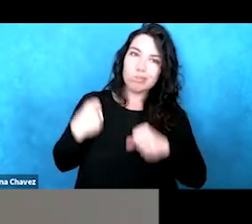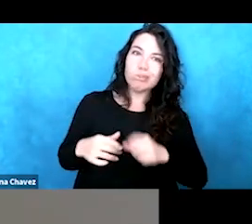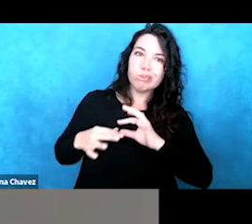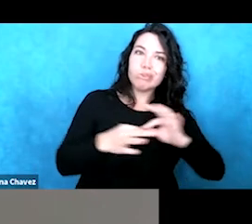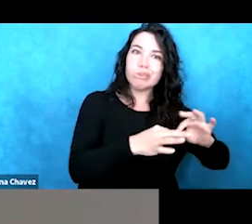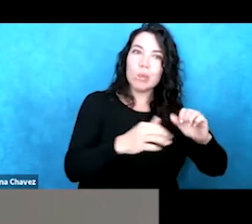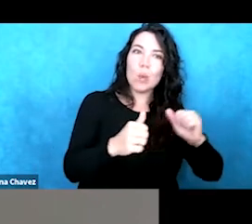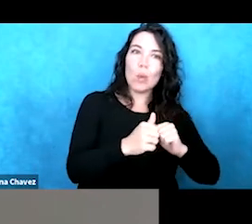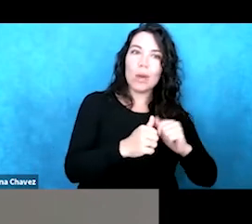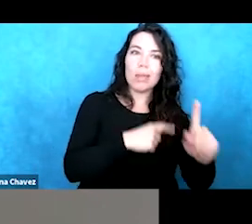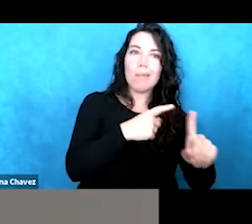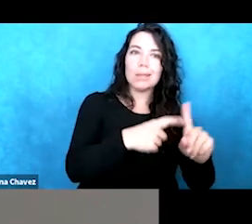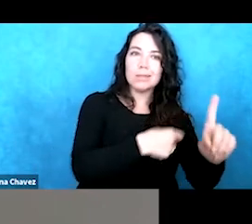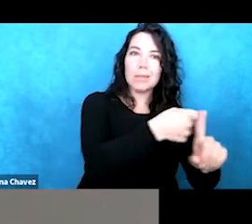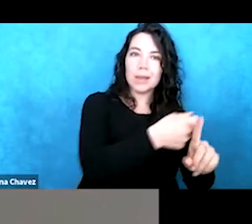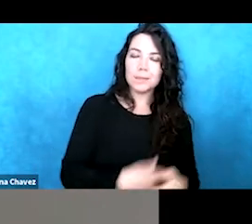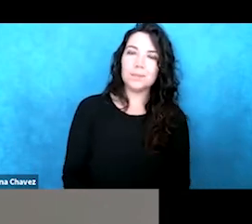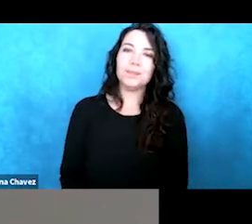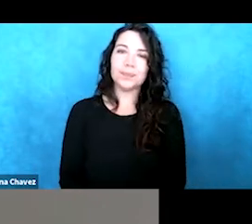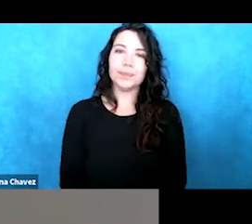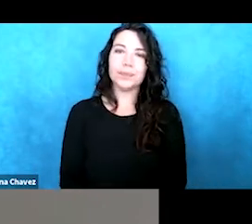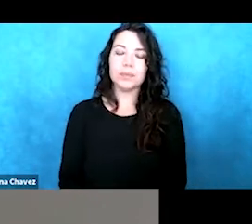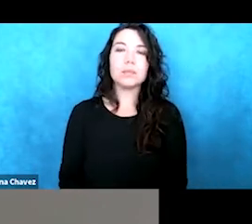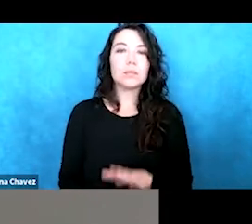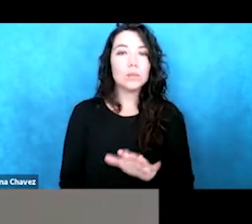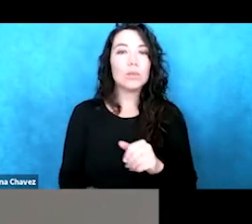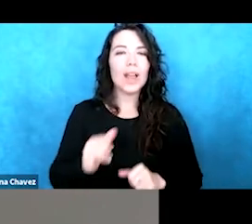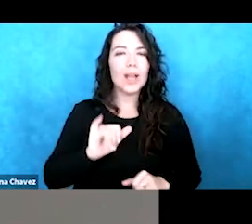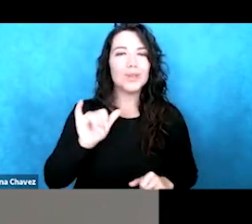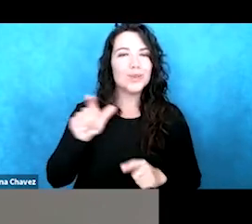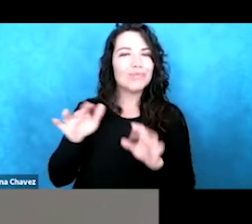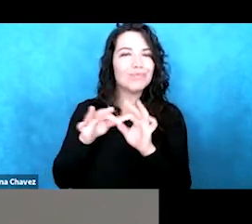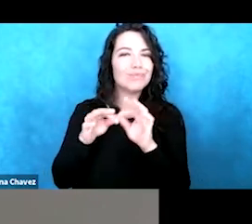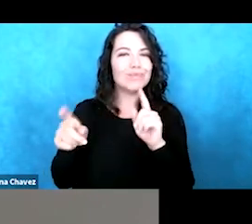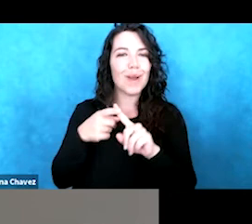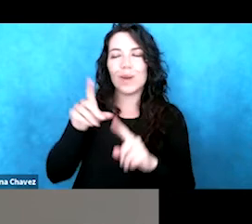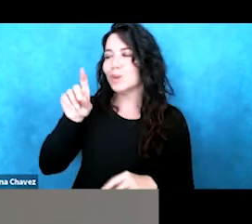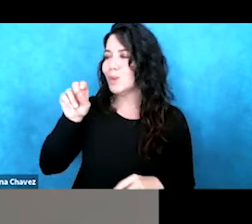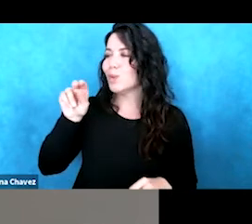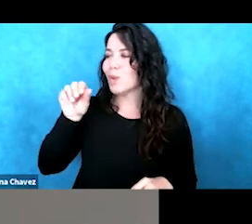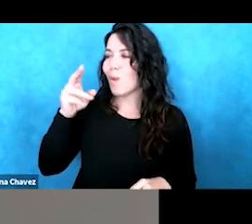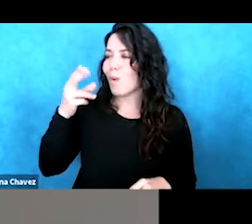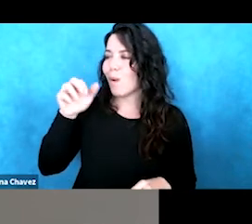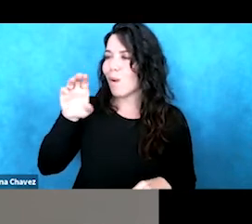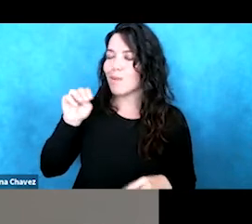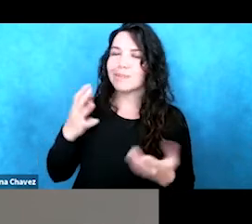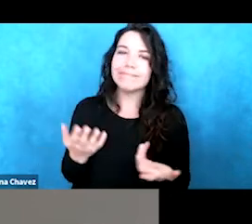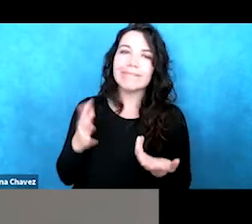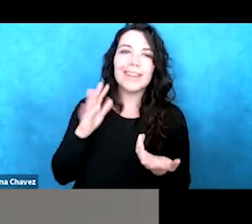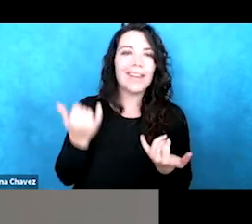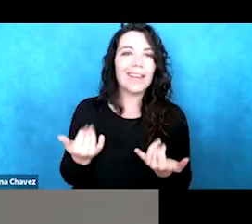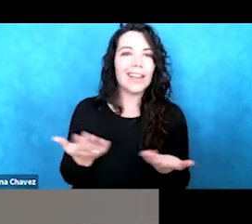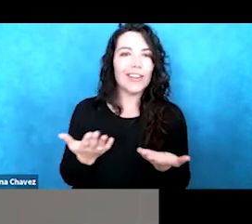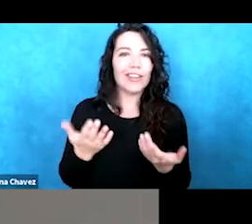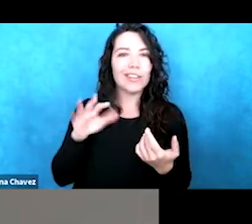And I suppose just keeping an eye on time, and with the do no harm component, I think operating in South Africa, where the government is